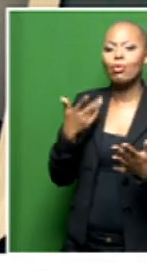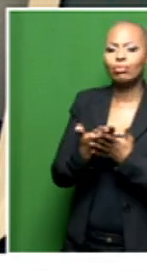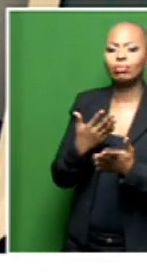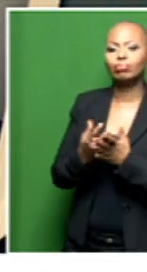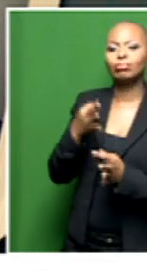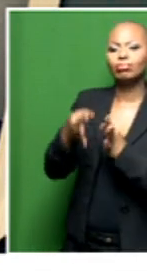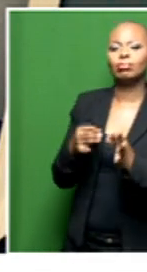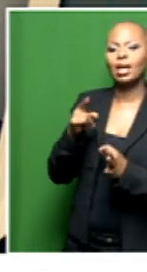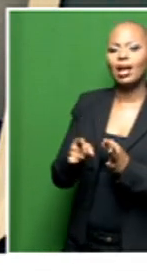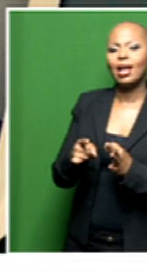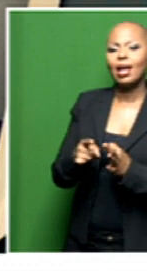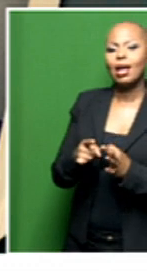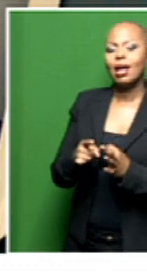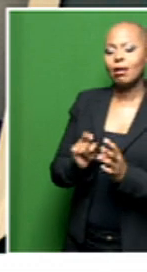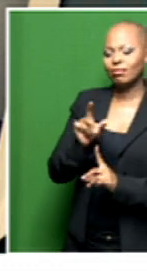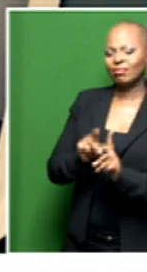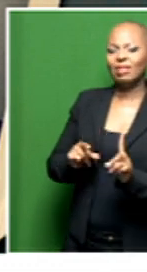this character called Kat.